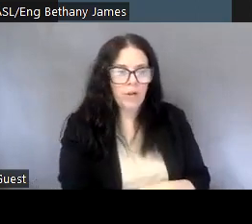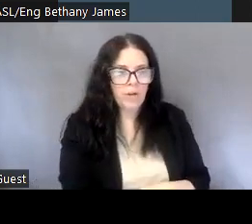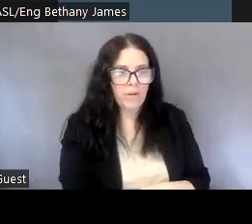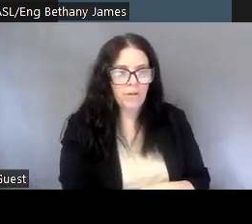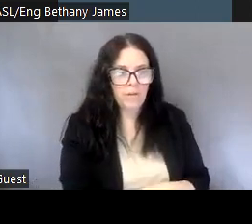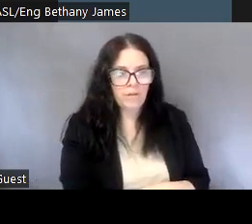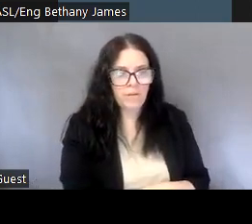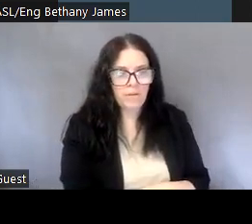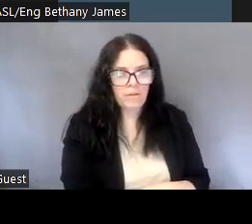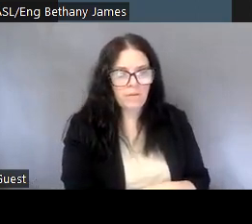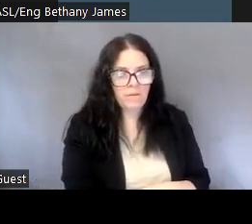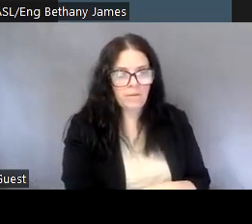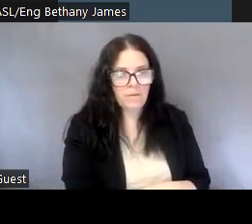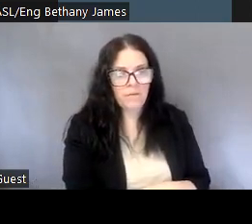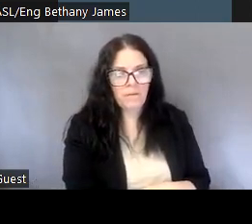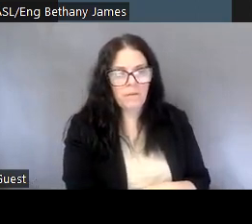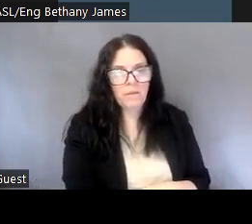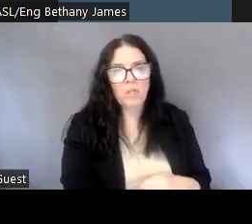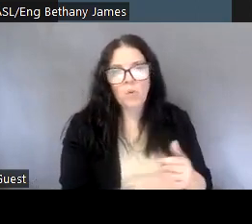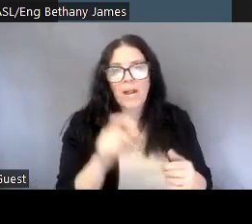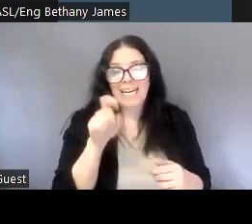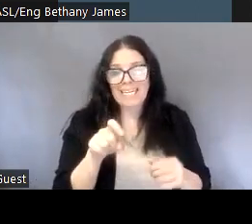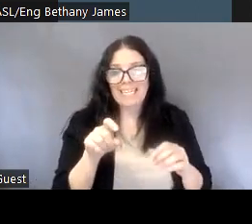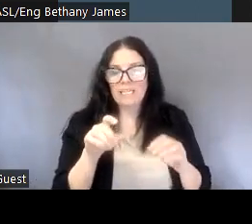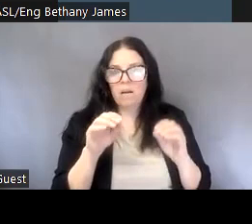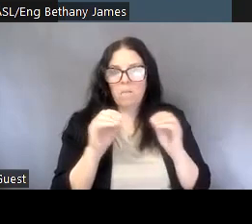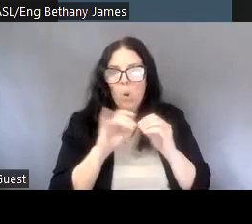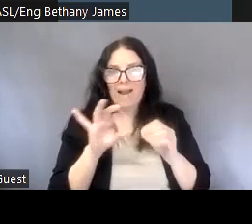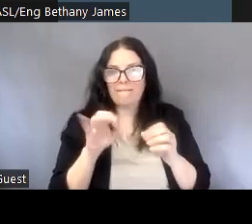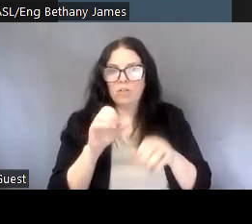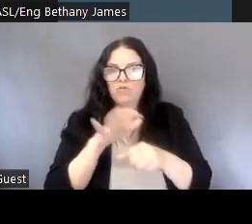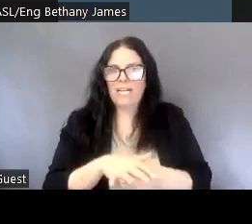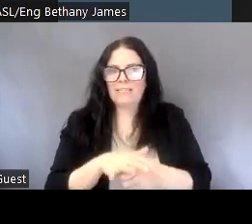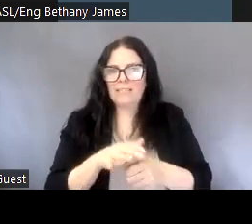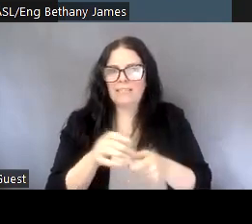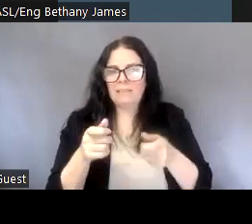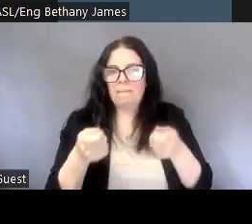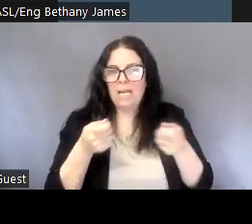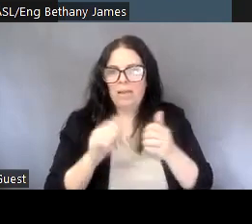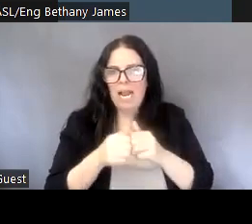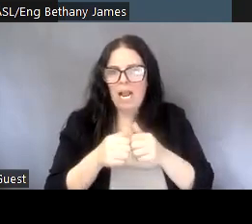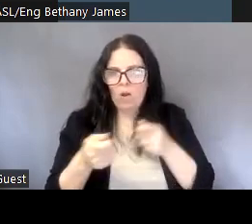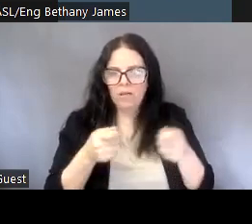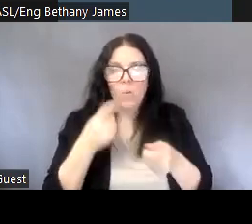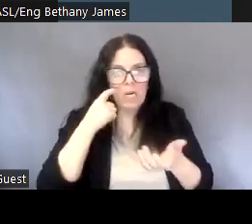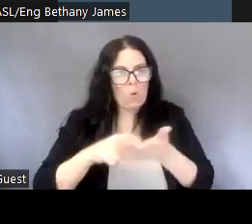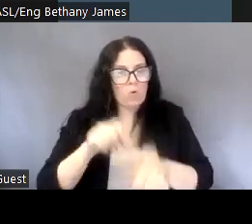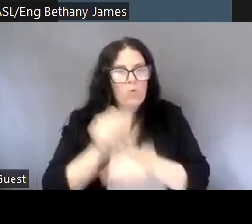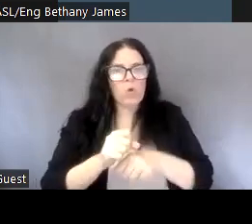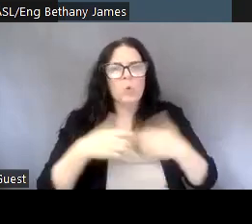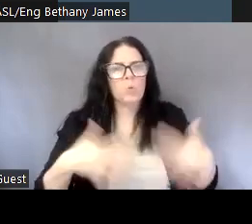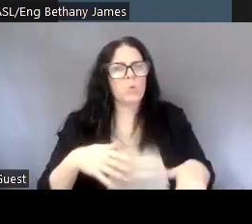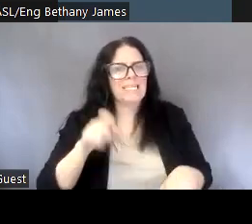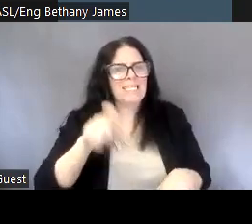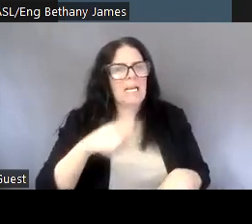critical incident stress management is something I do a lot because we see it's prevalent in the work environment presently,